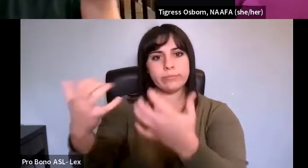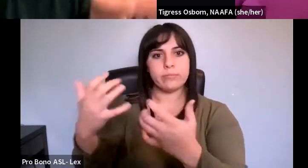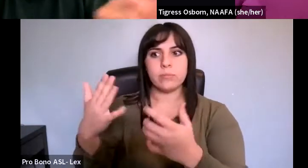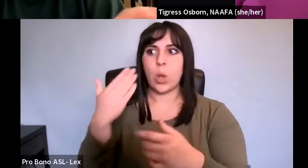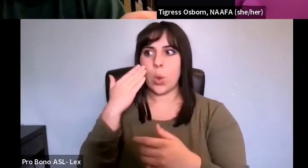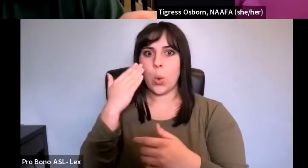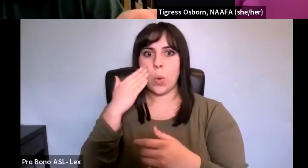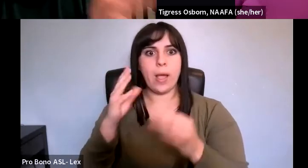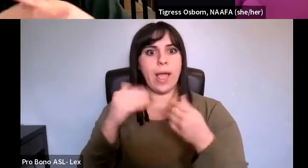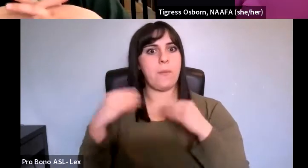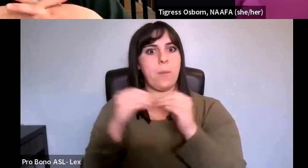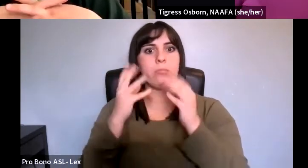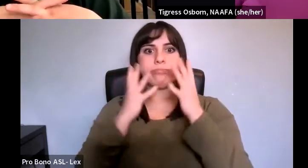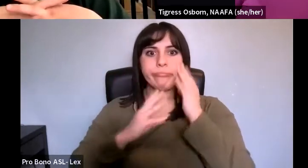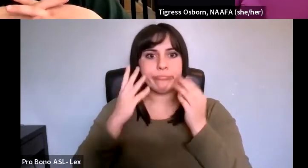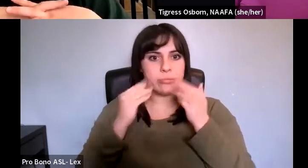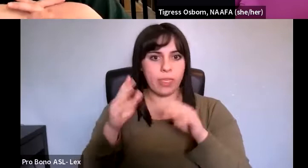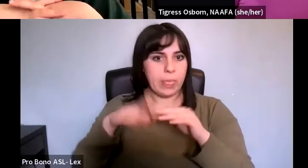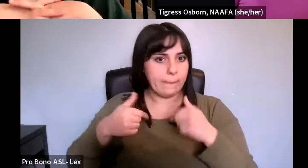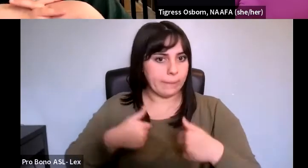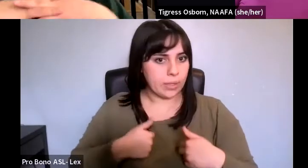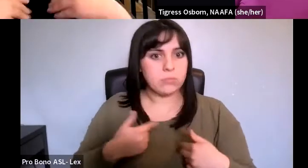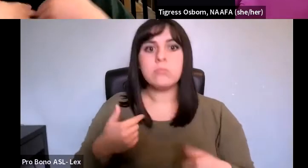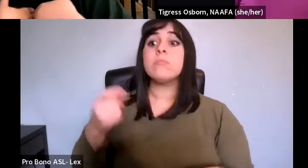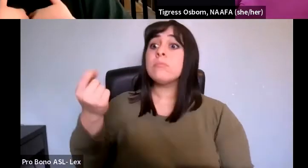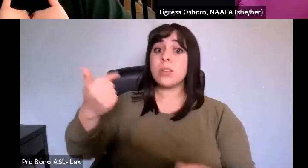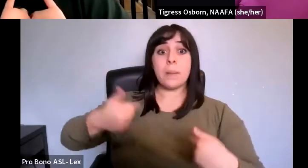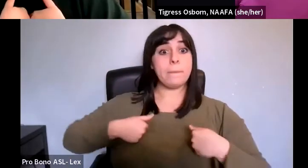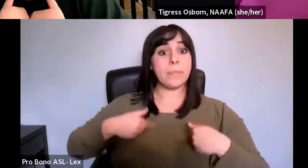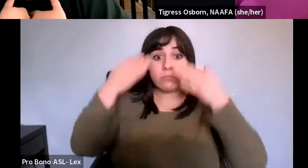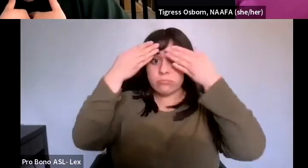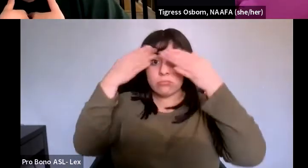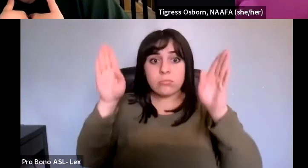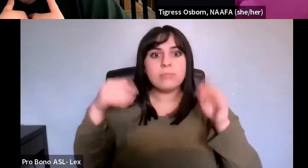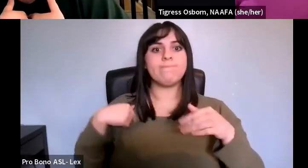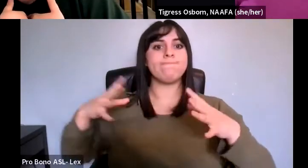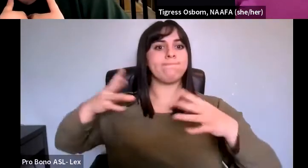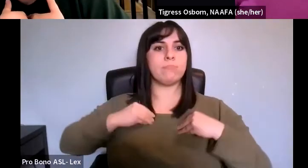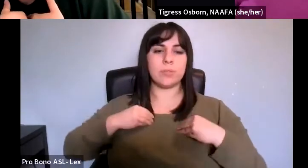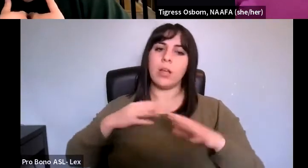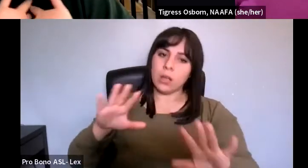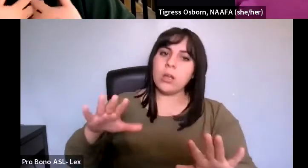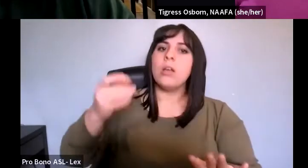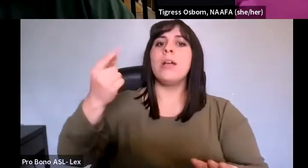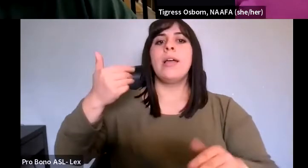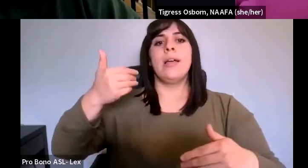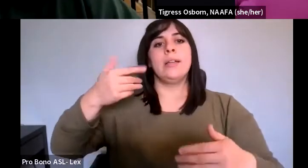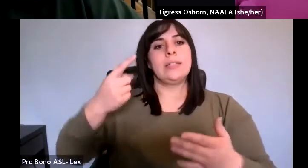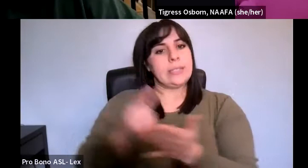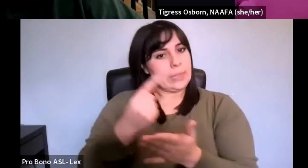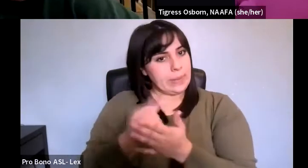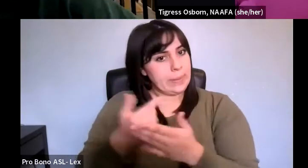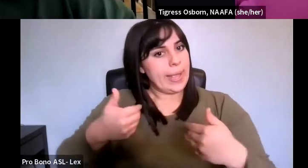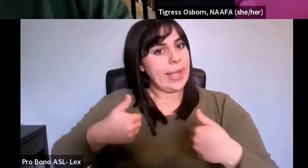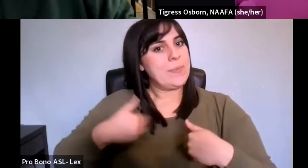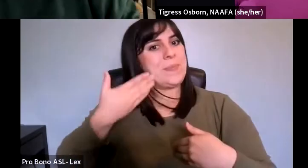I'm very, very open to it. And if I do have a bad reaction, I have it inside of myself and I know it's a bad reaction. And I will still say, thank you very